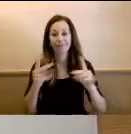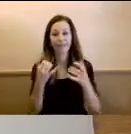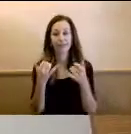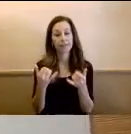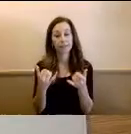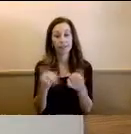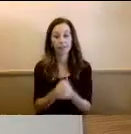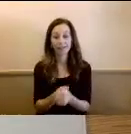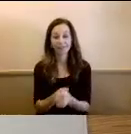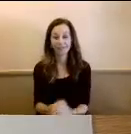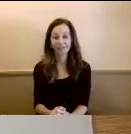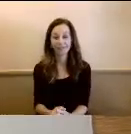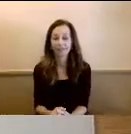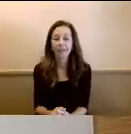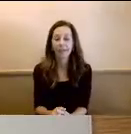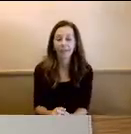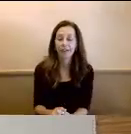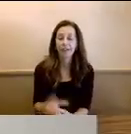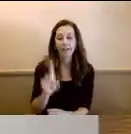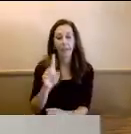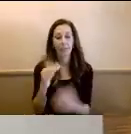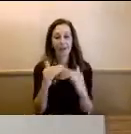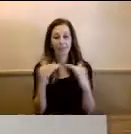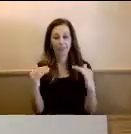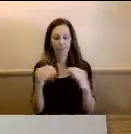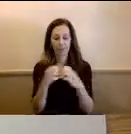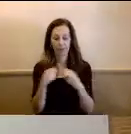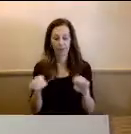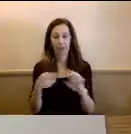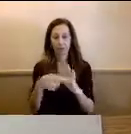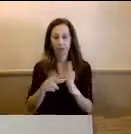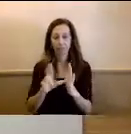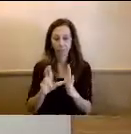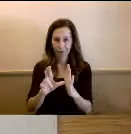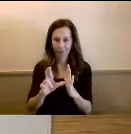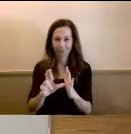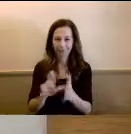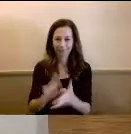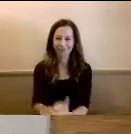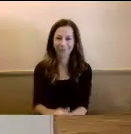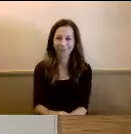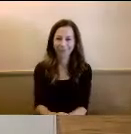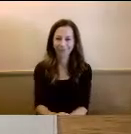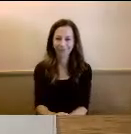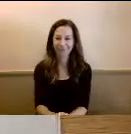Okay, so today we're going to be doing a one-step equation review.